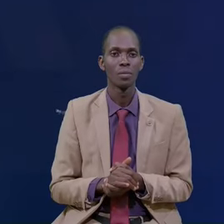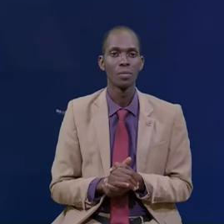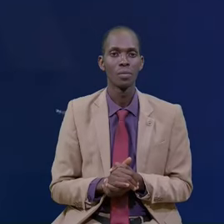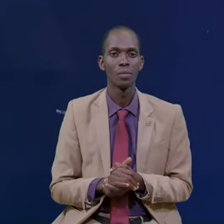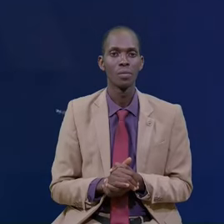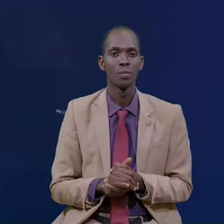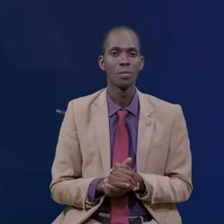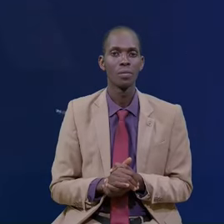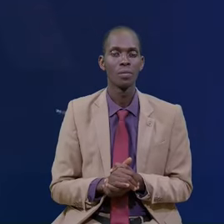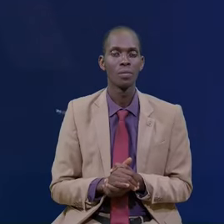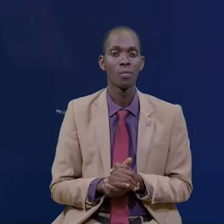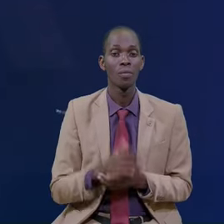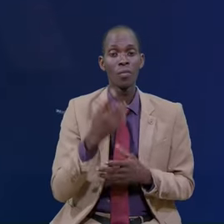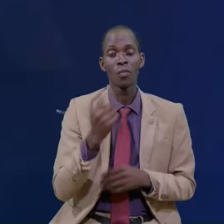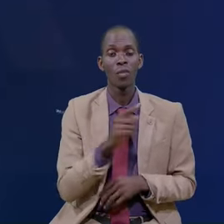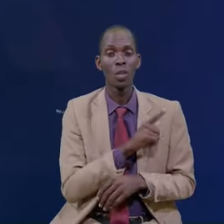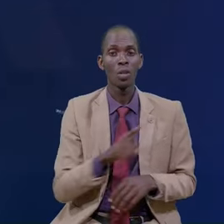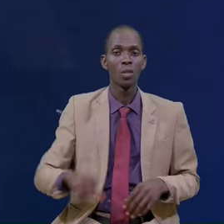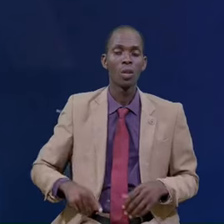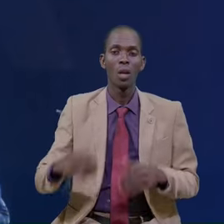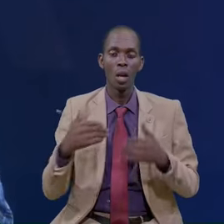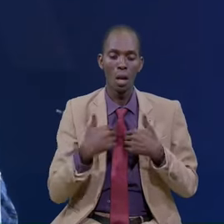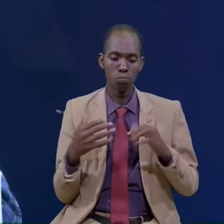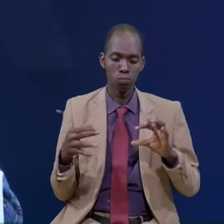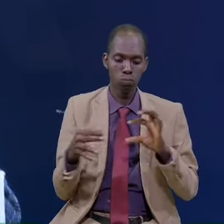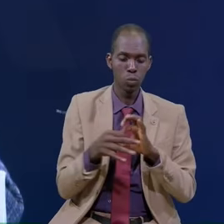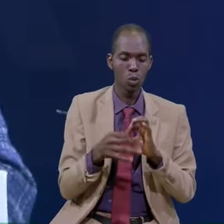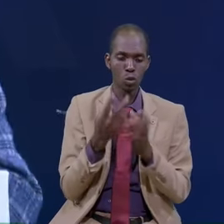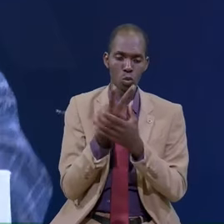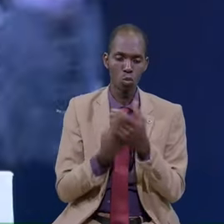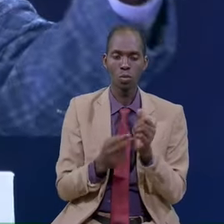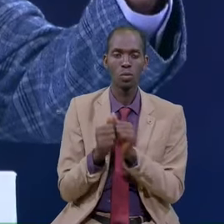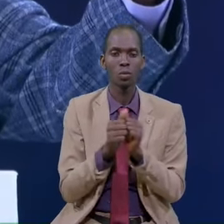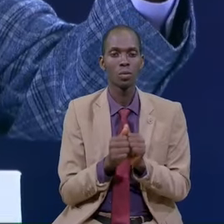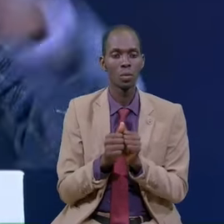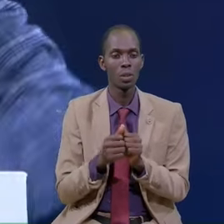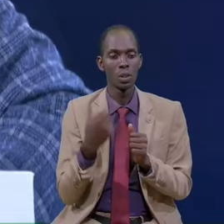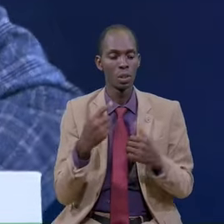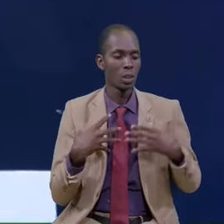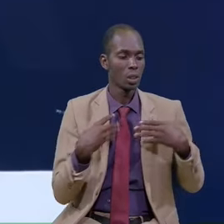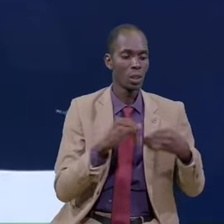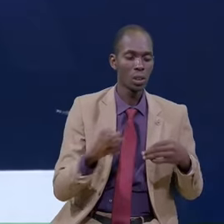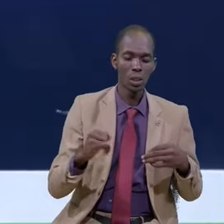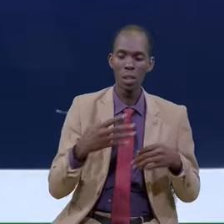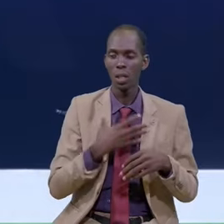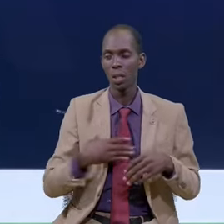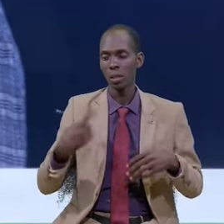forgiven the Lord has joined them together the healing the